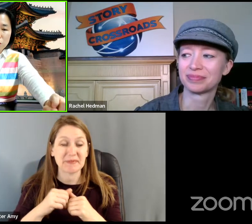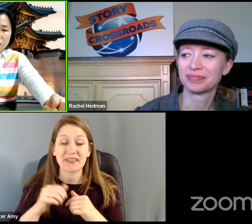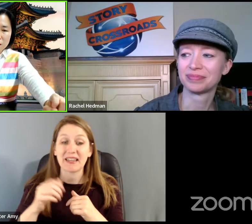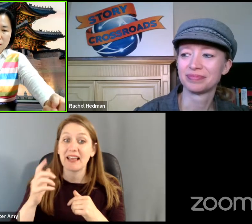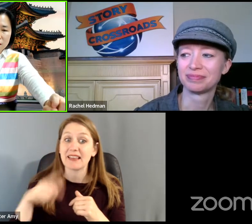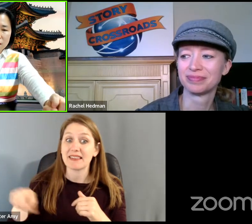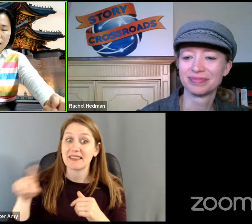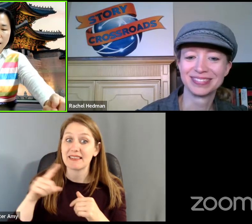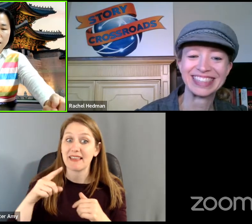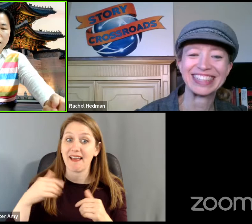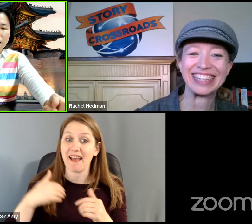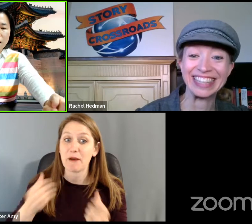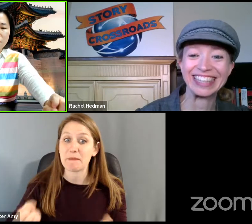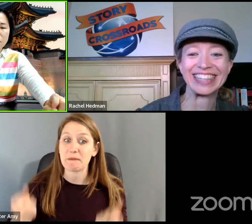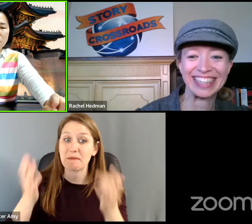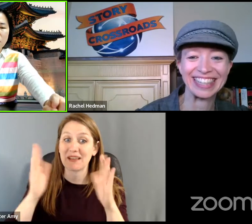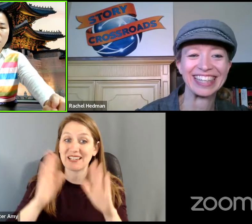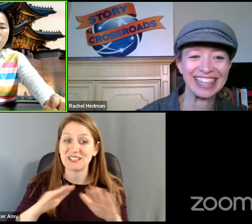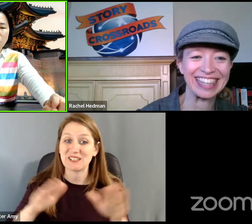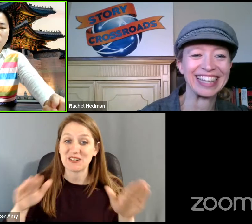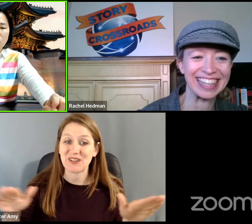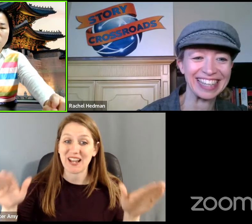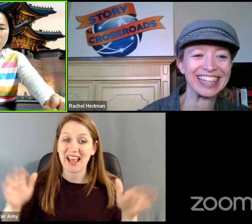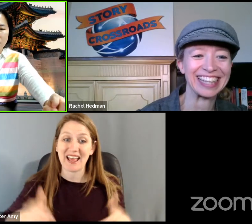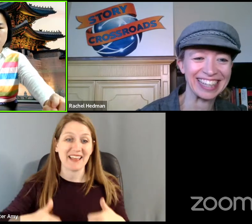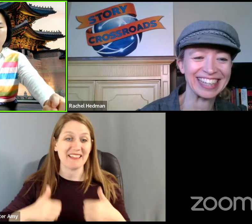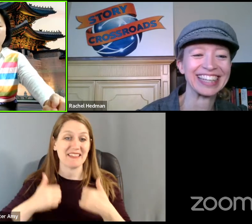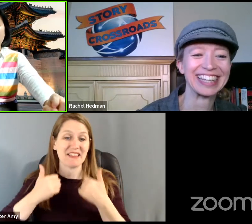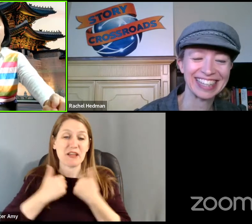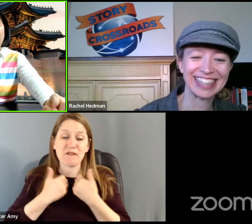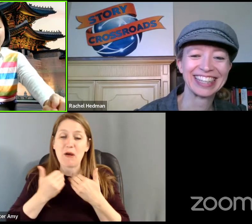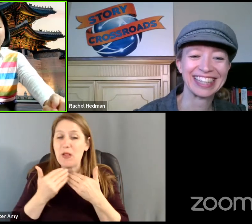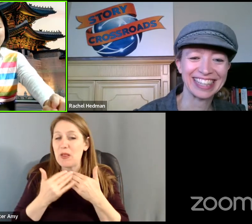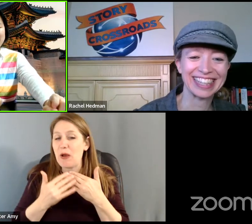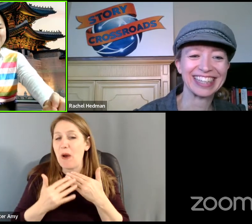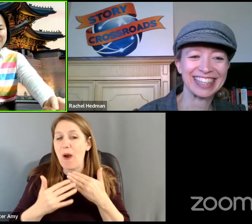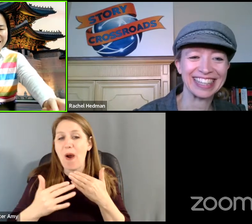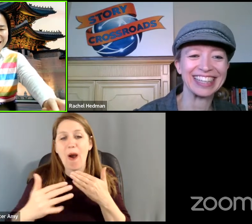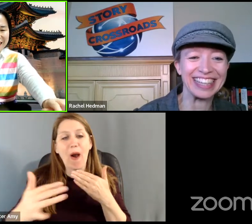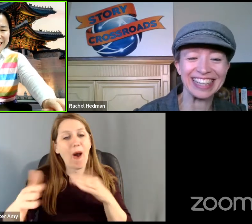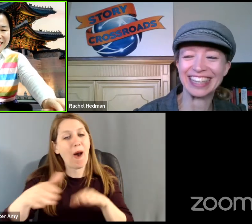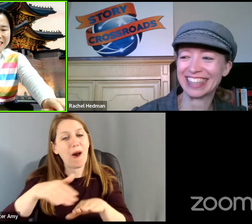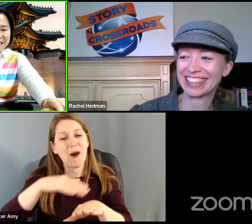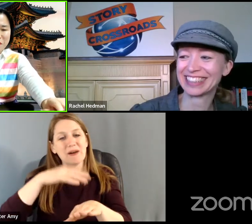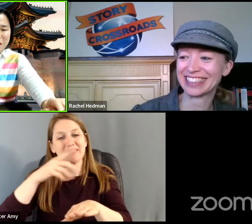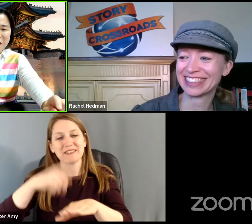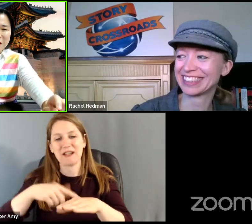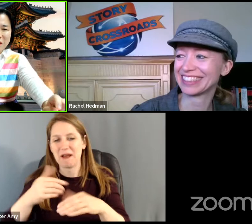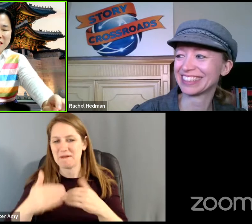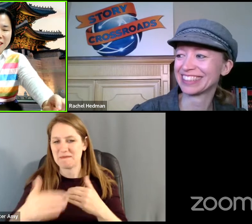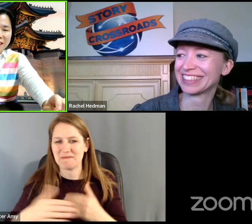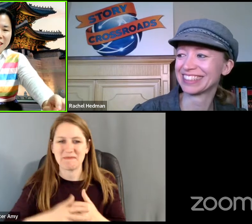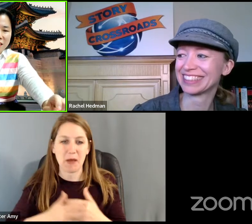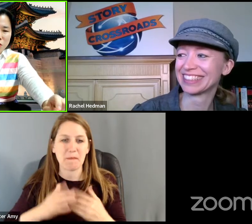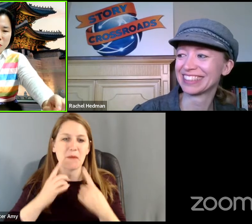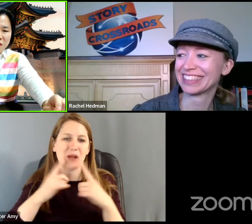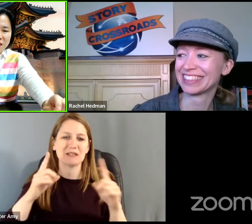of children and lived a long, prosperous life. This is